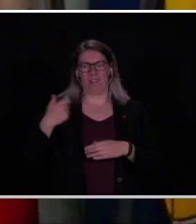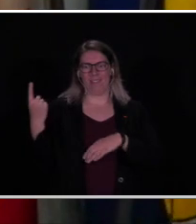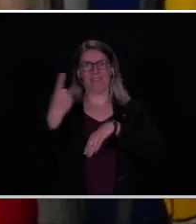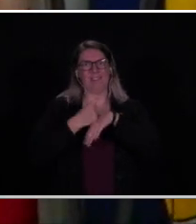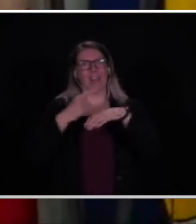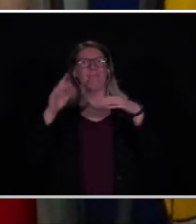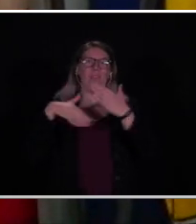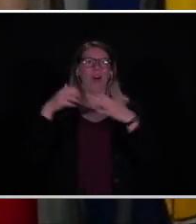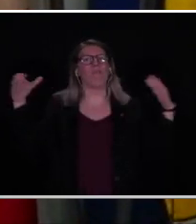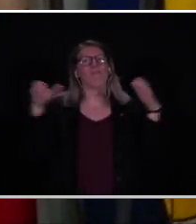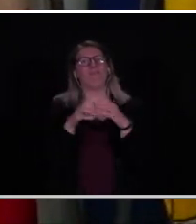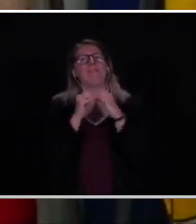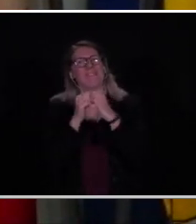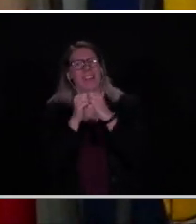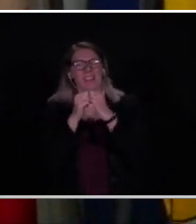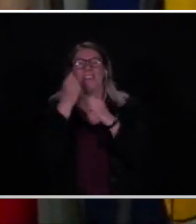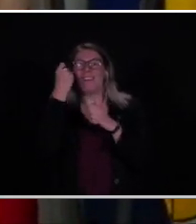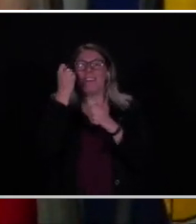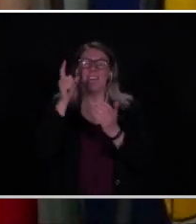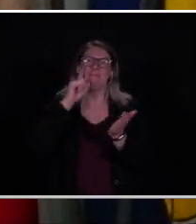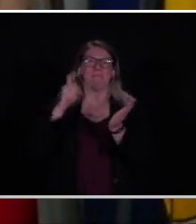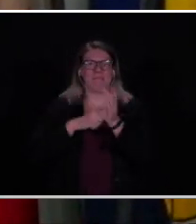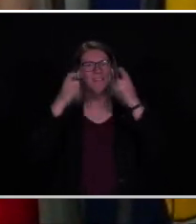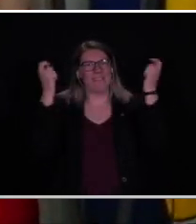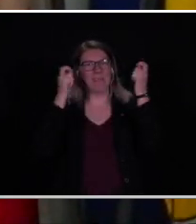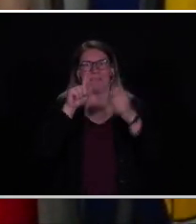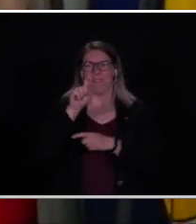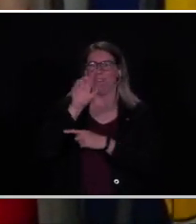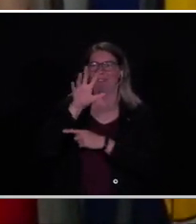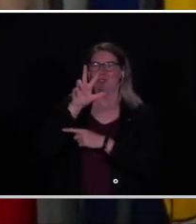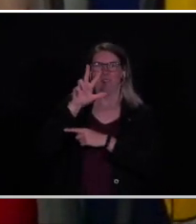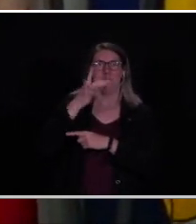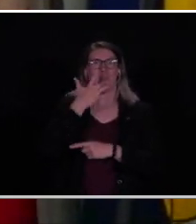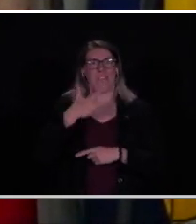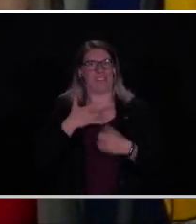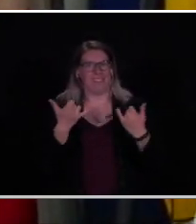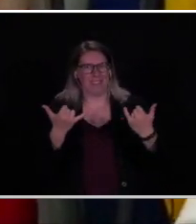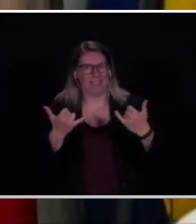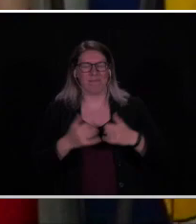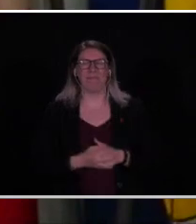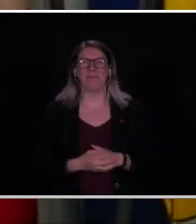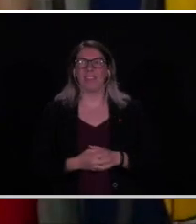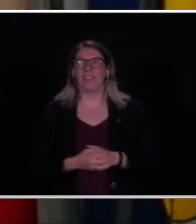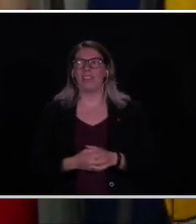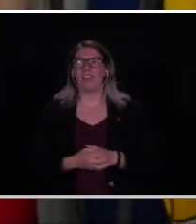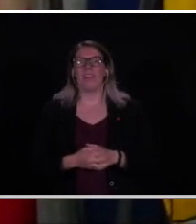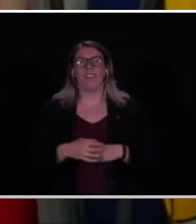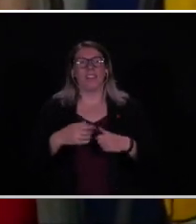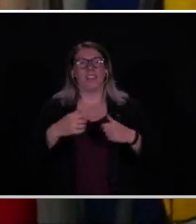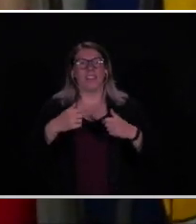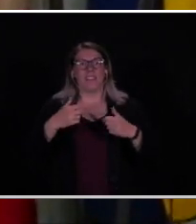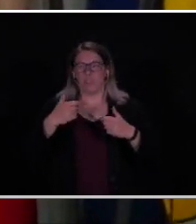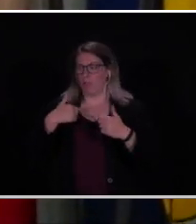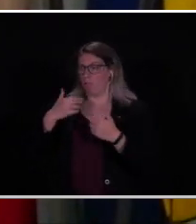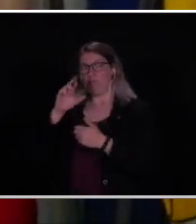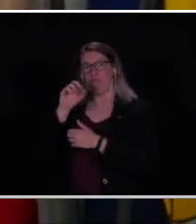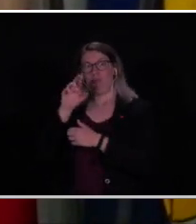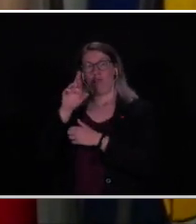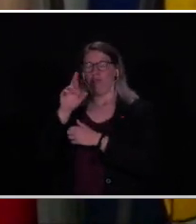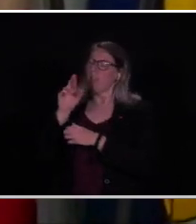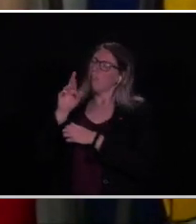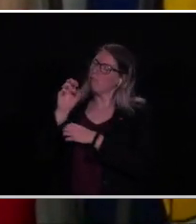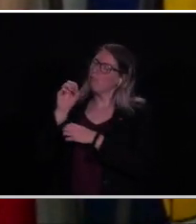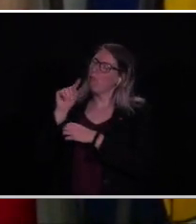and celebrate our country's 153rd birthday. And so from me to the Rotary Club of Lionsgate, I want to express